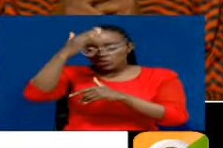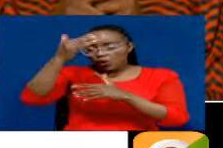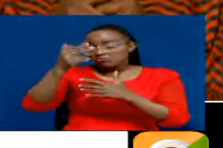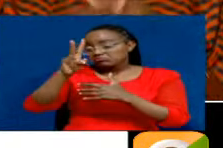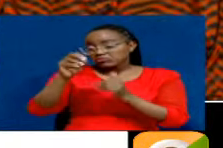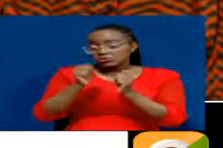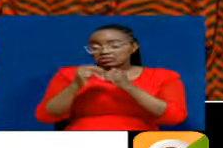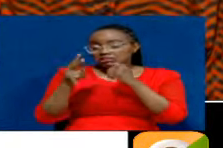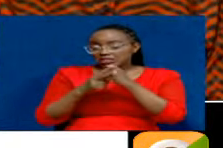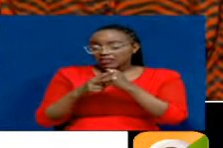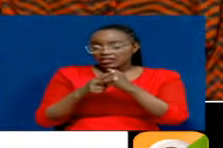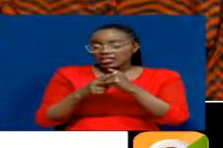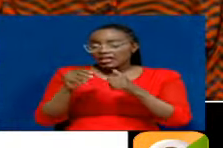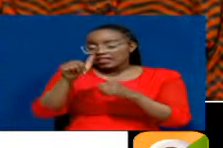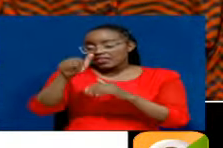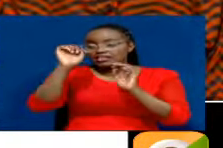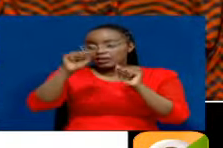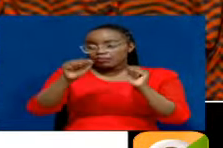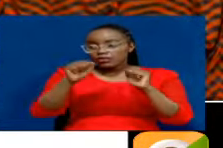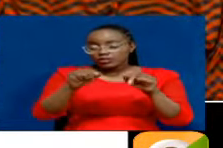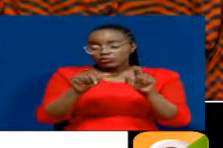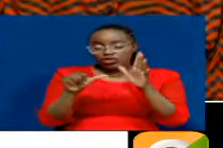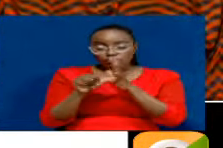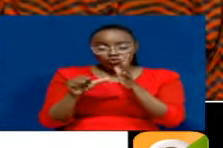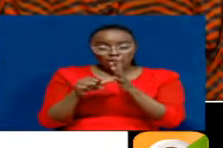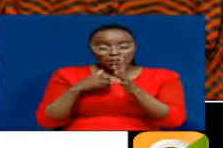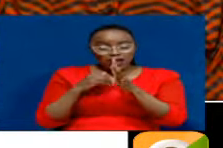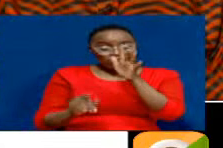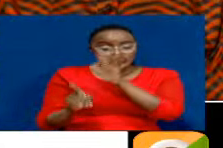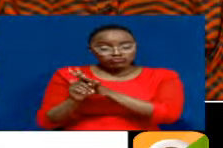in 2017 in Jubilee, and that could be part of the problem today?